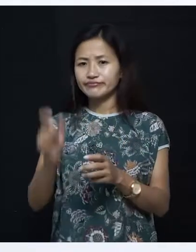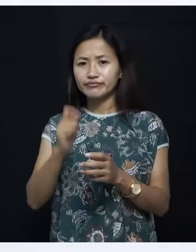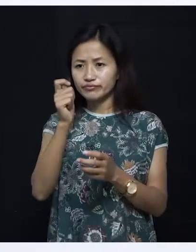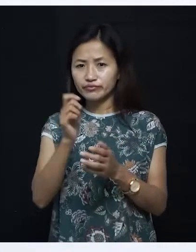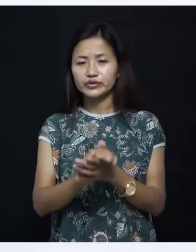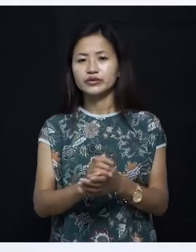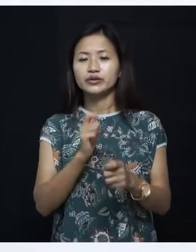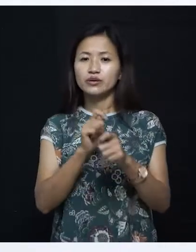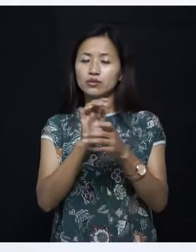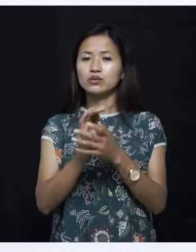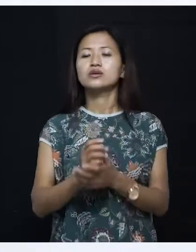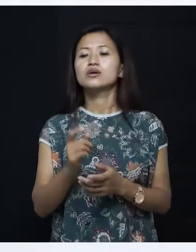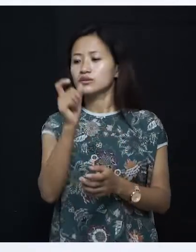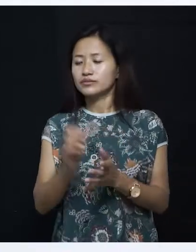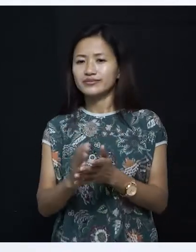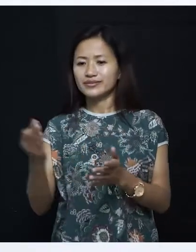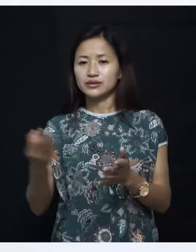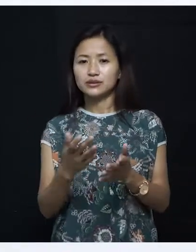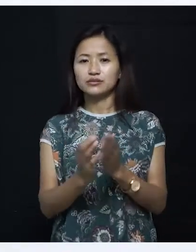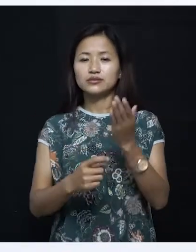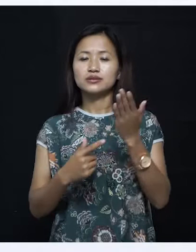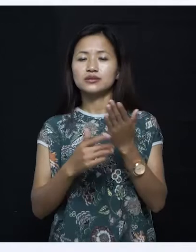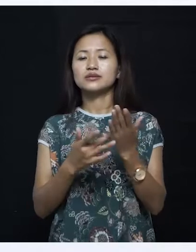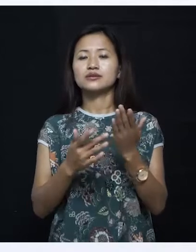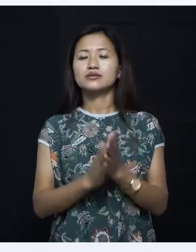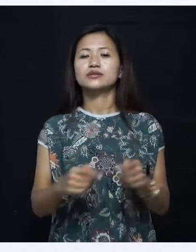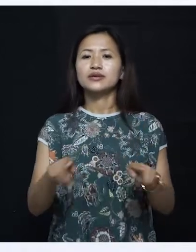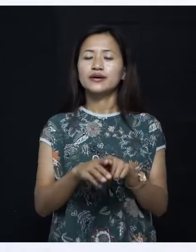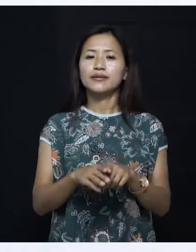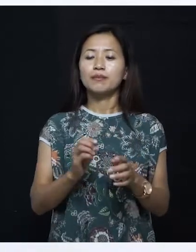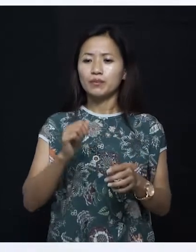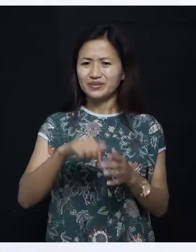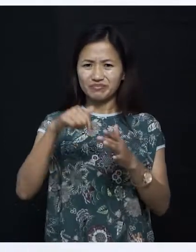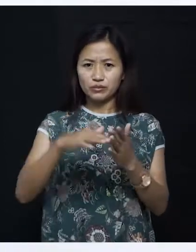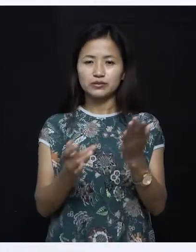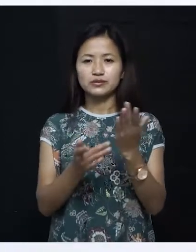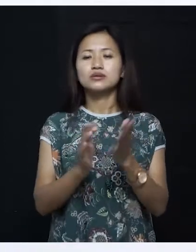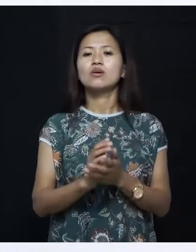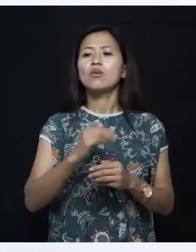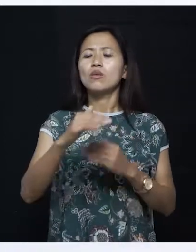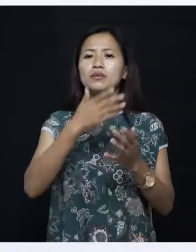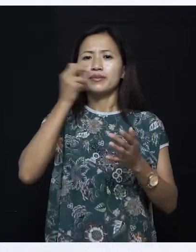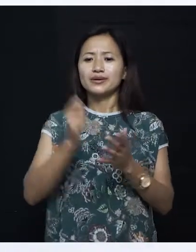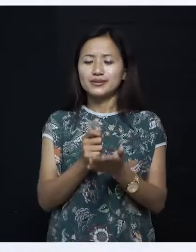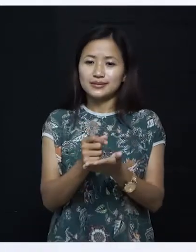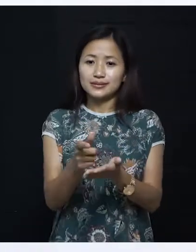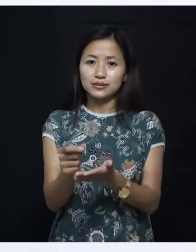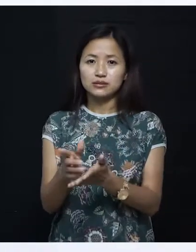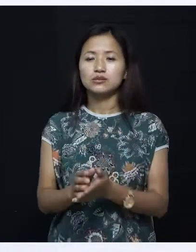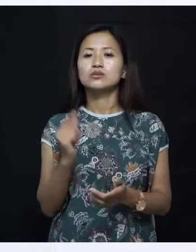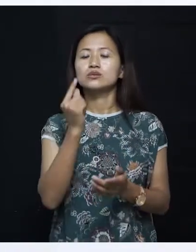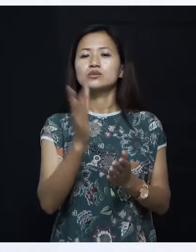new technologies, okay, the modern technologies, the fertilizers, manures, better seeds, all these were used in order